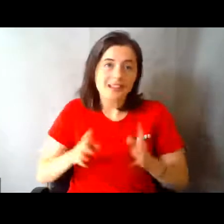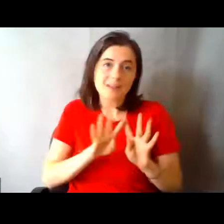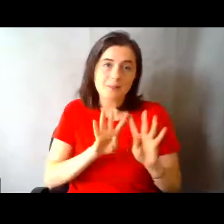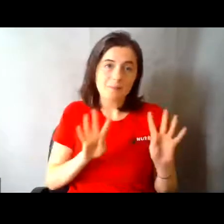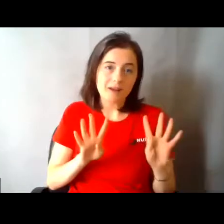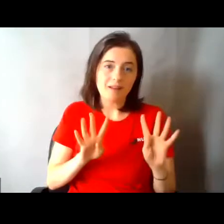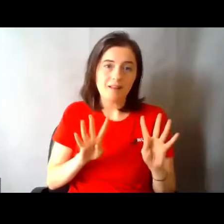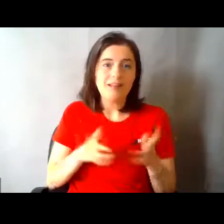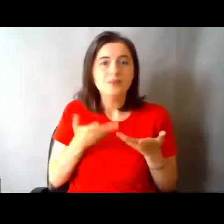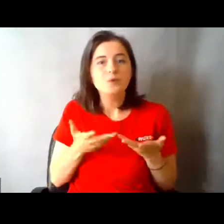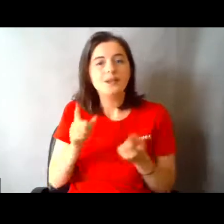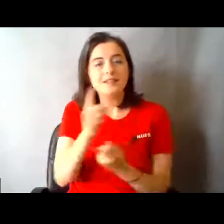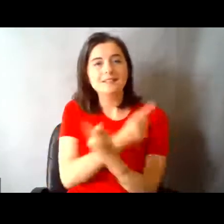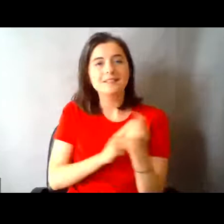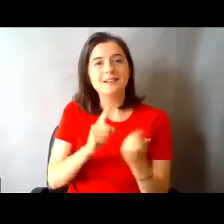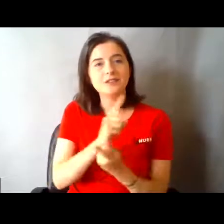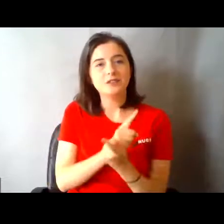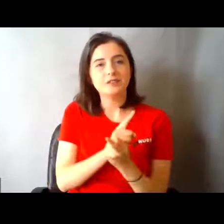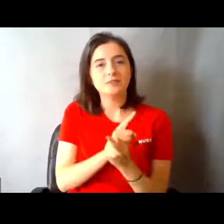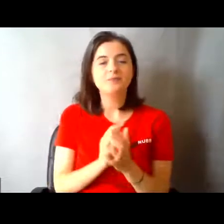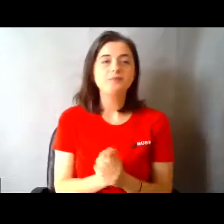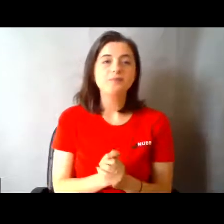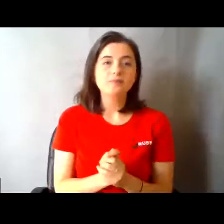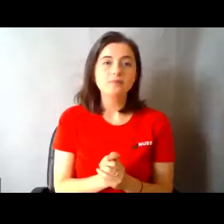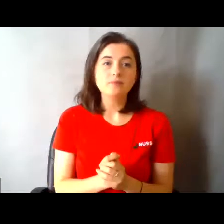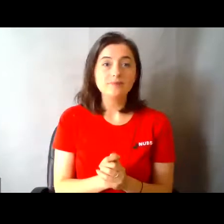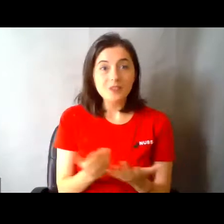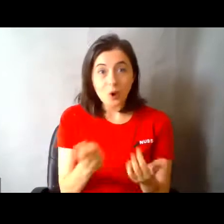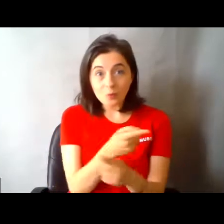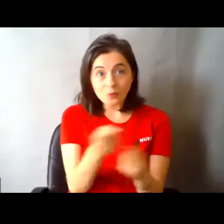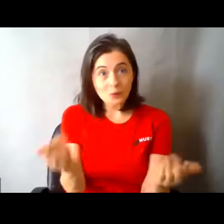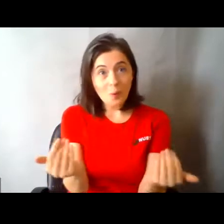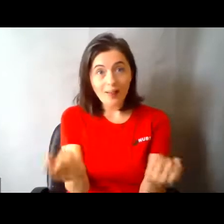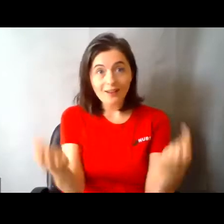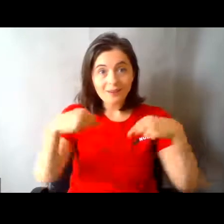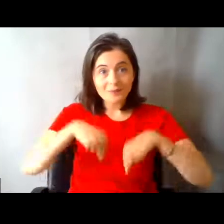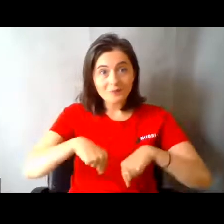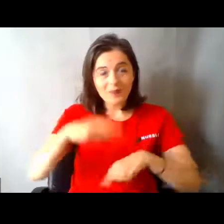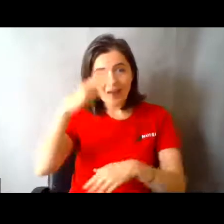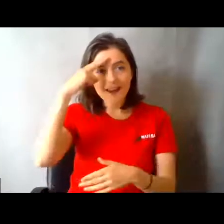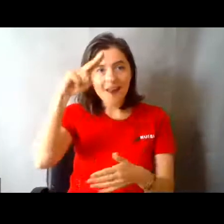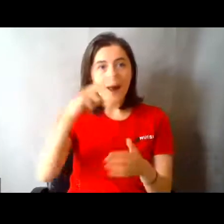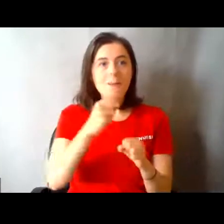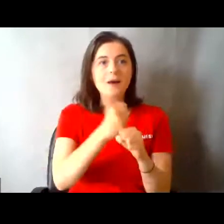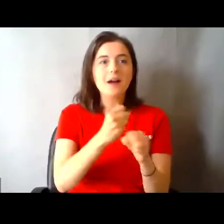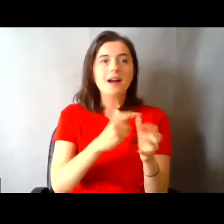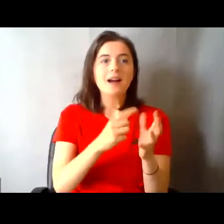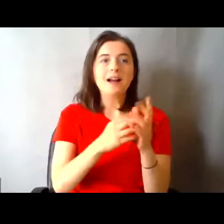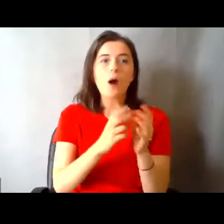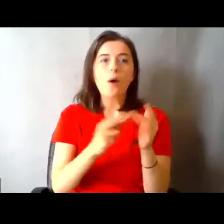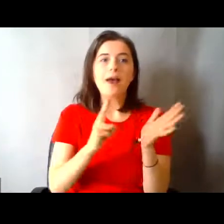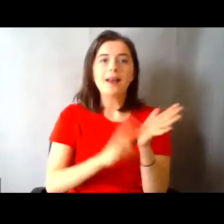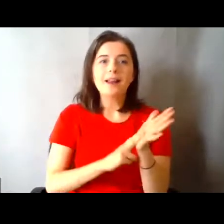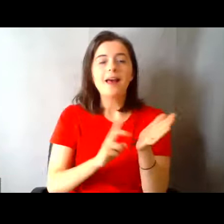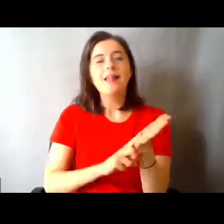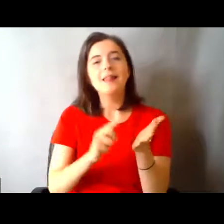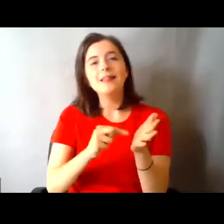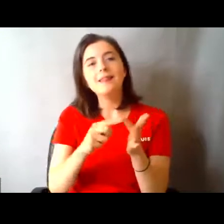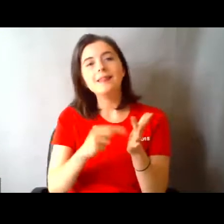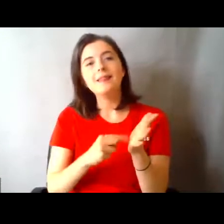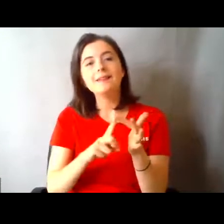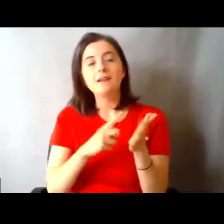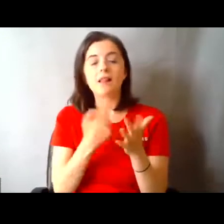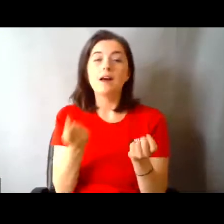today's discussion. So you're very, very welcome. My name's Gawain Little, and I'm chair of the National Education